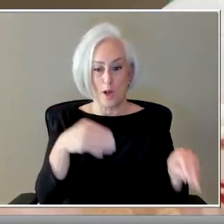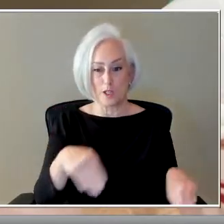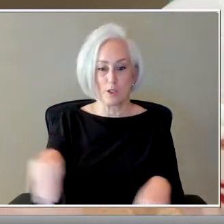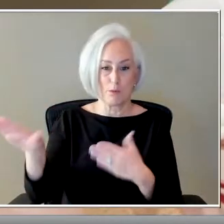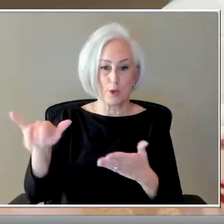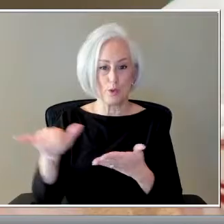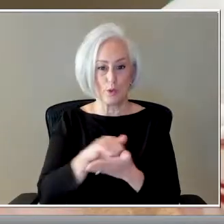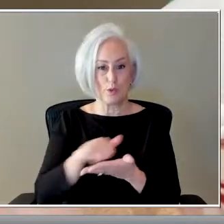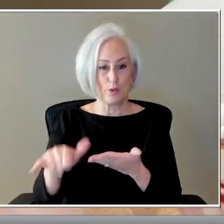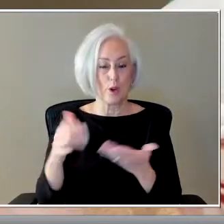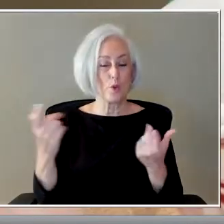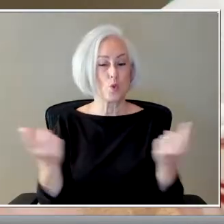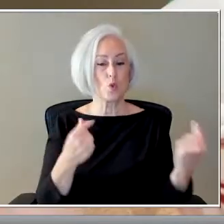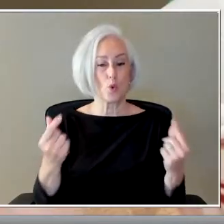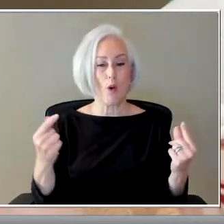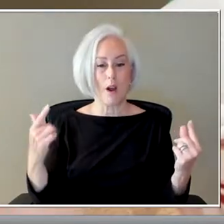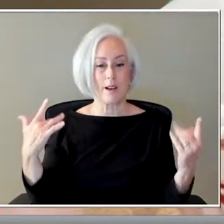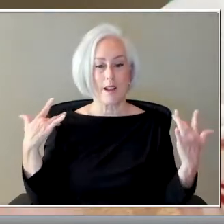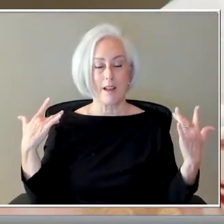designer.